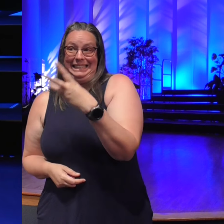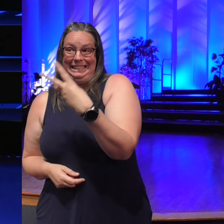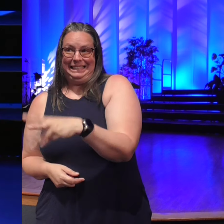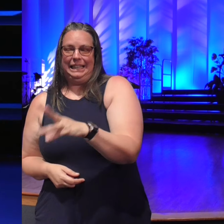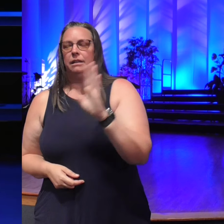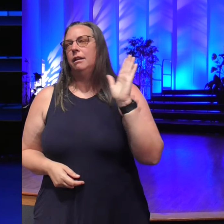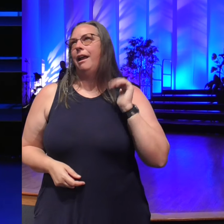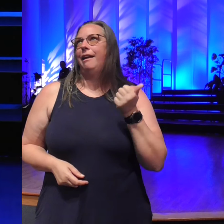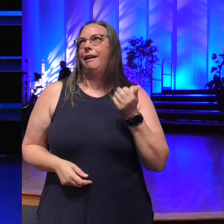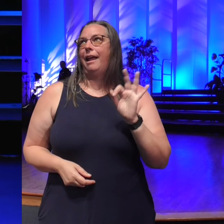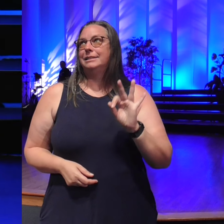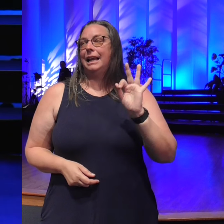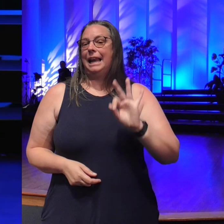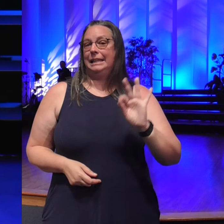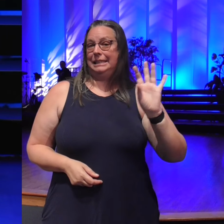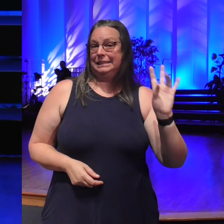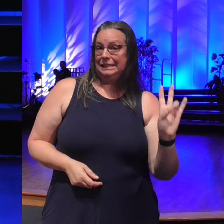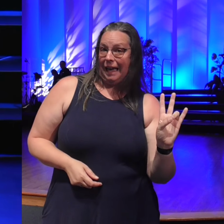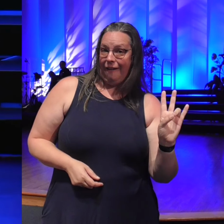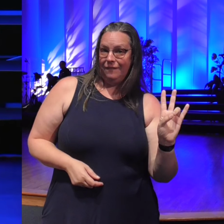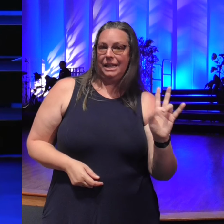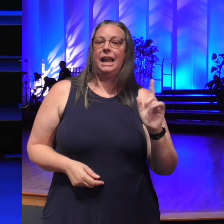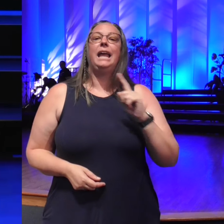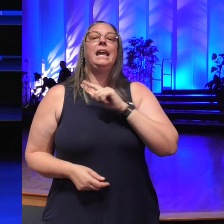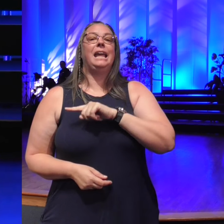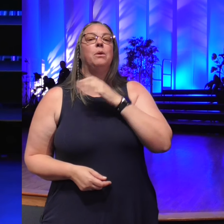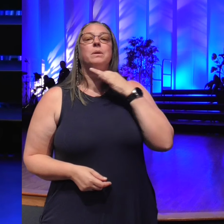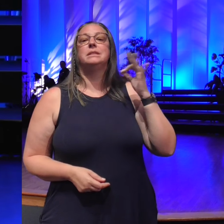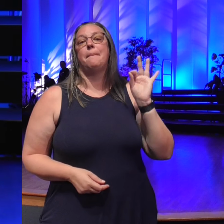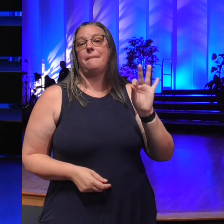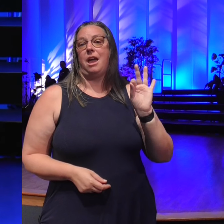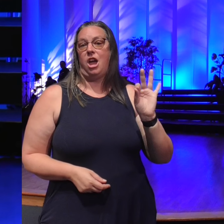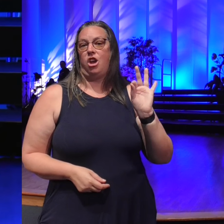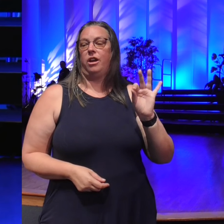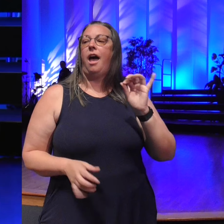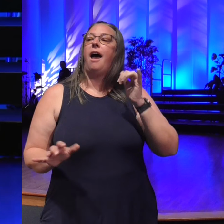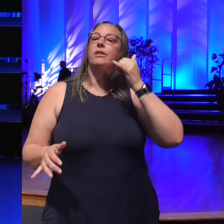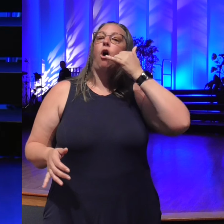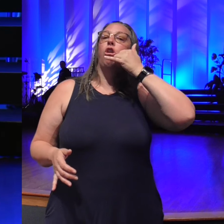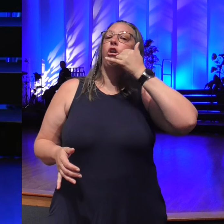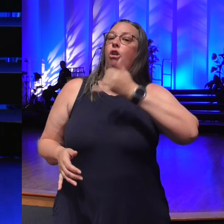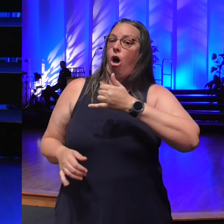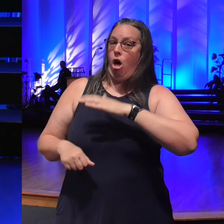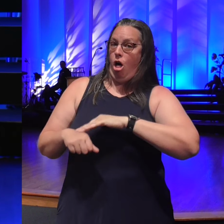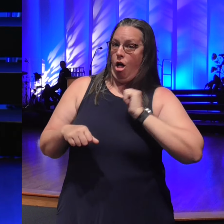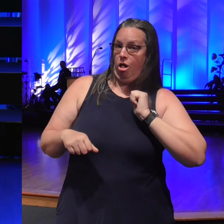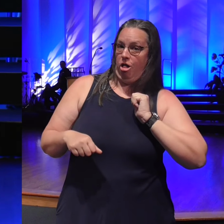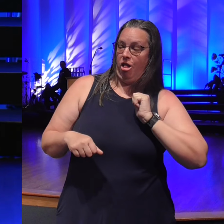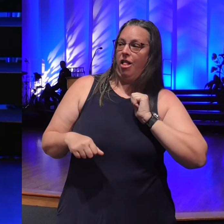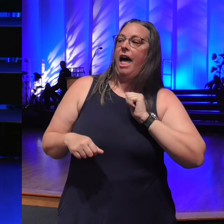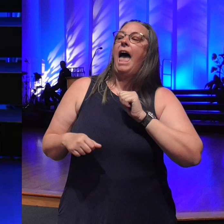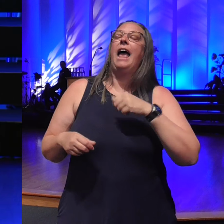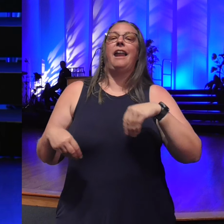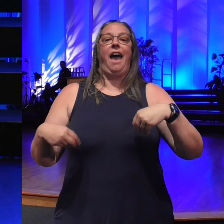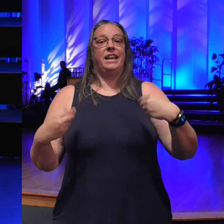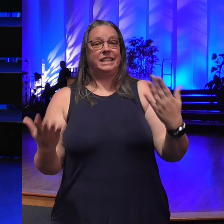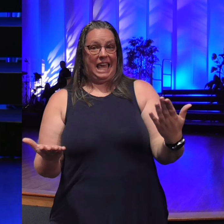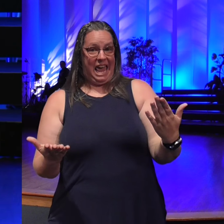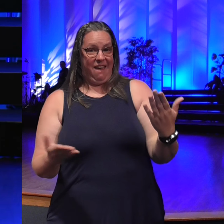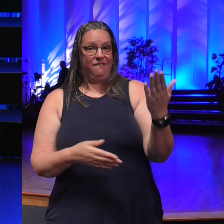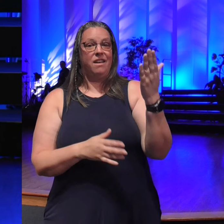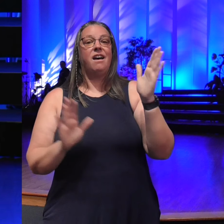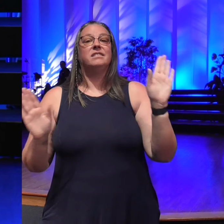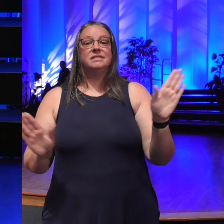was the senior minister of the church in Escondido, and I got a little call from him and gave my first ever talk, Sunday talk at 16 years old.